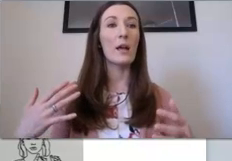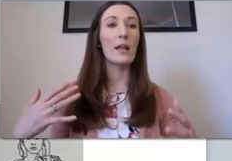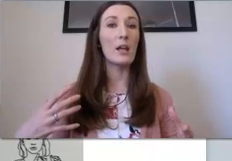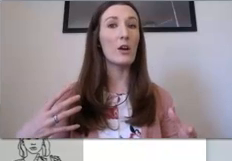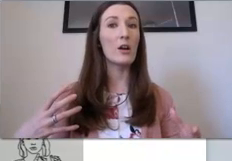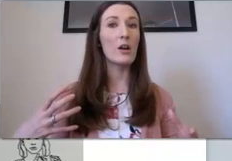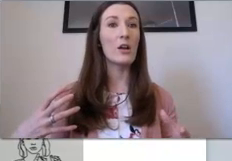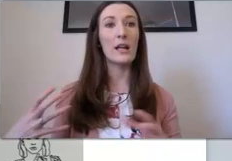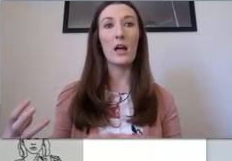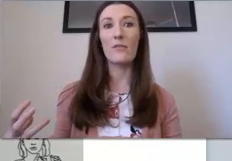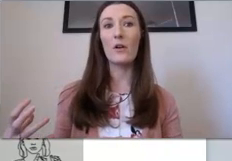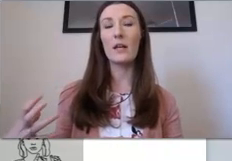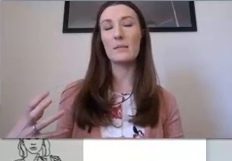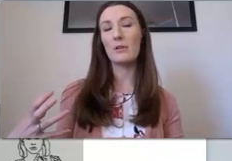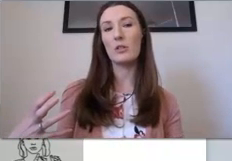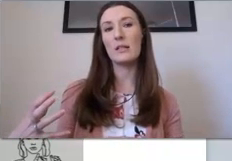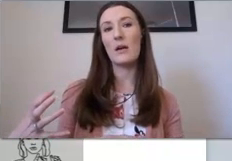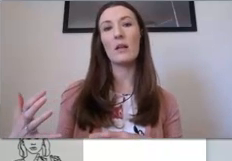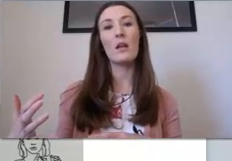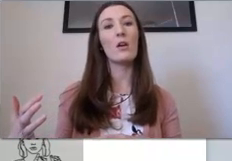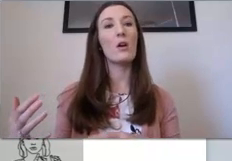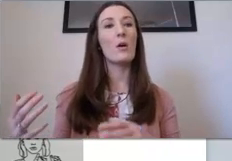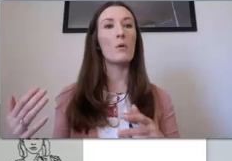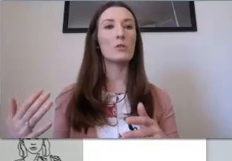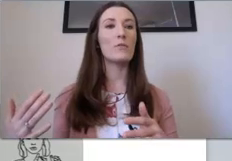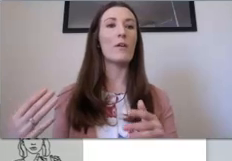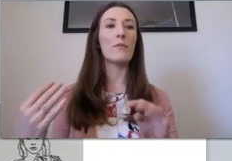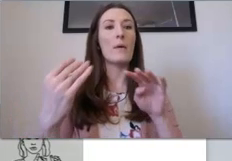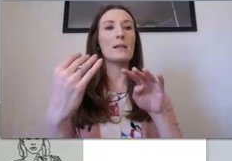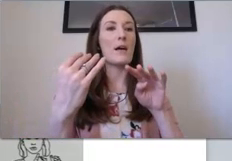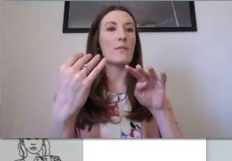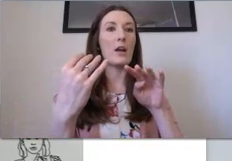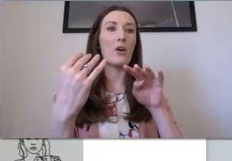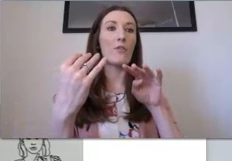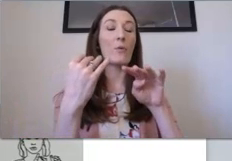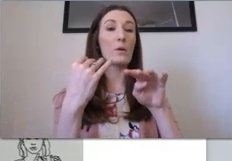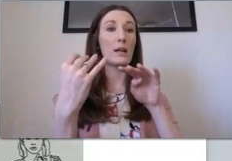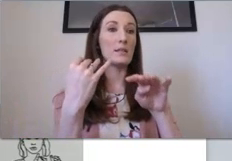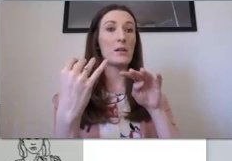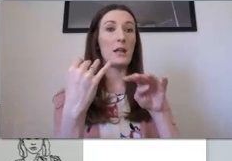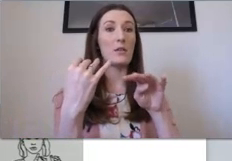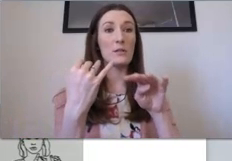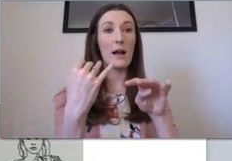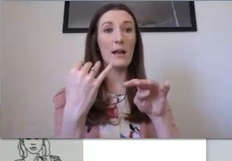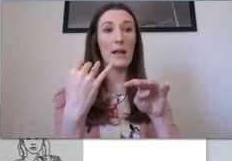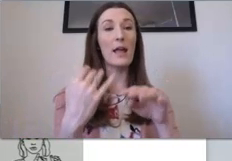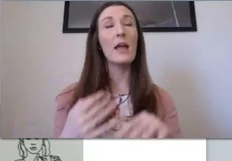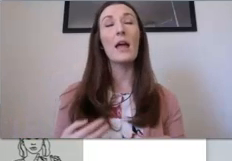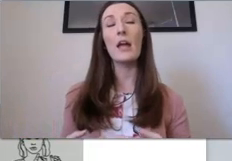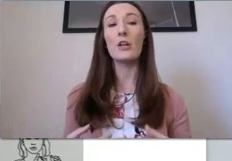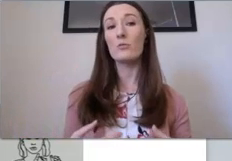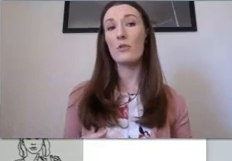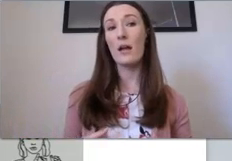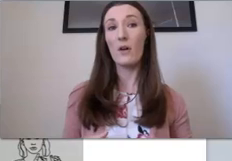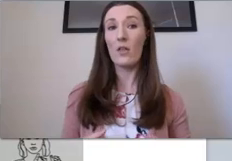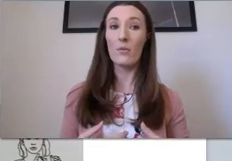so here in California, especially down here, most of our freeways have like 4 lanes on either side. Okay,